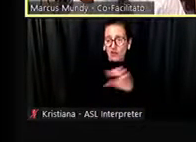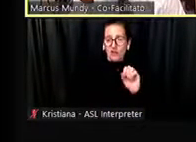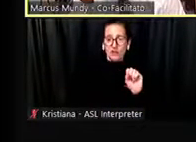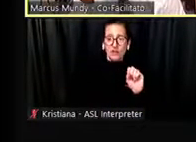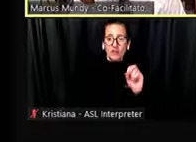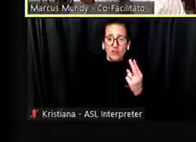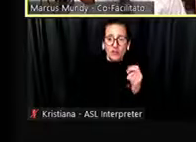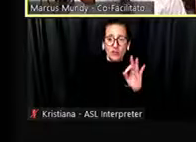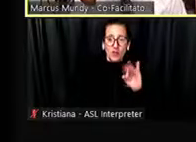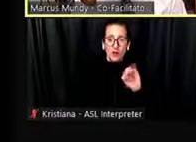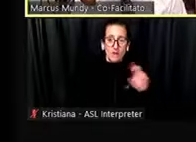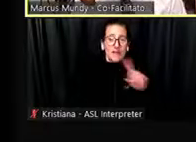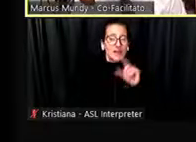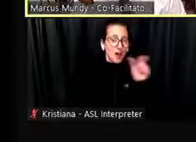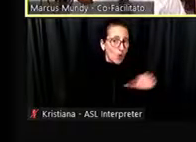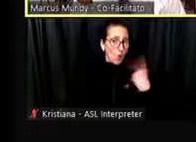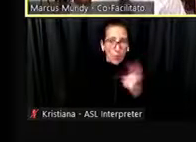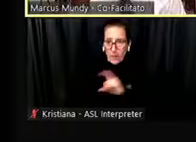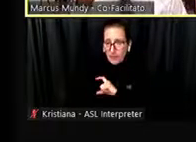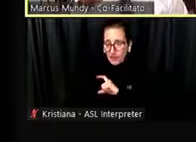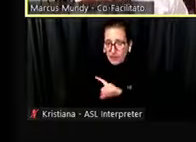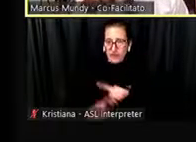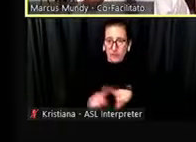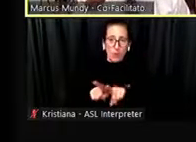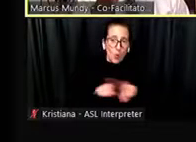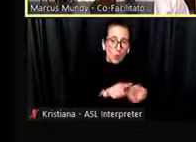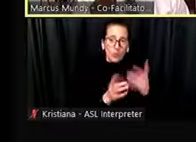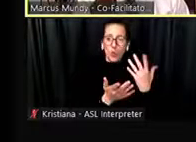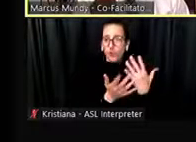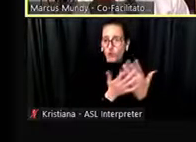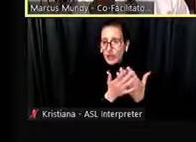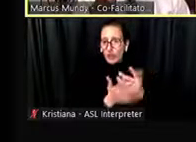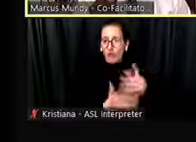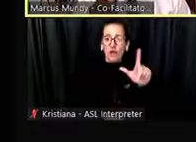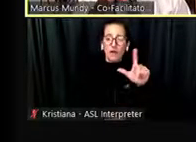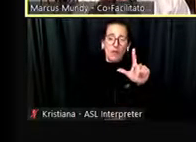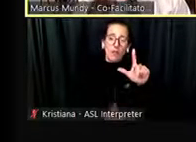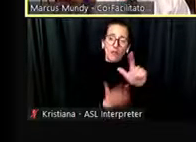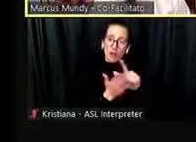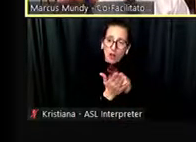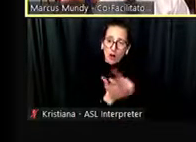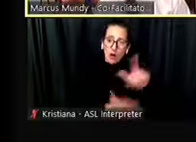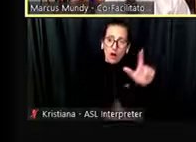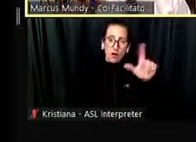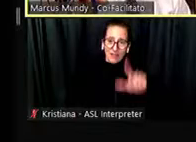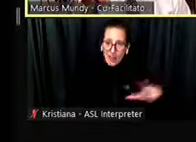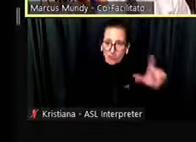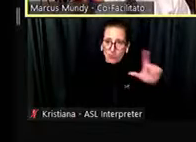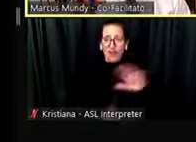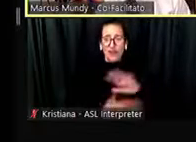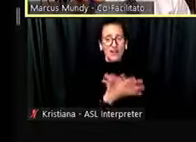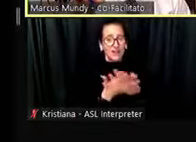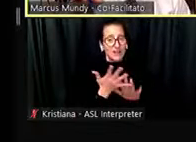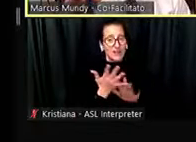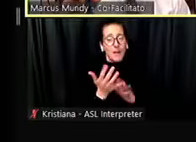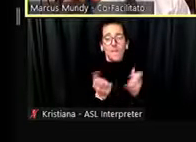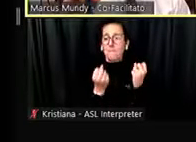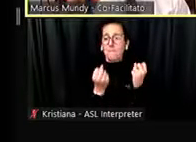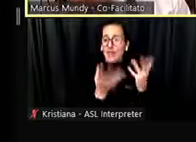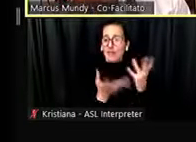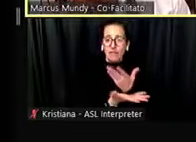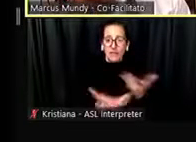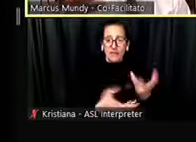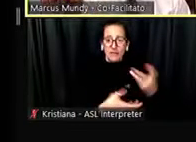DA and the jails and the corrections and the law library. So there's a lot of pieces for that. Same with housing, health, and human